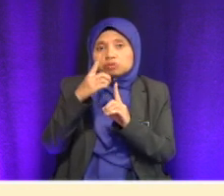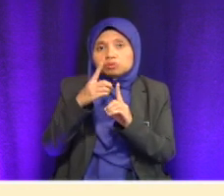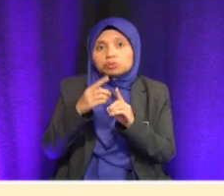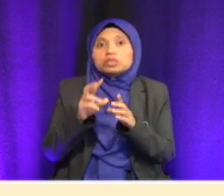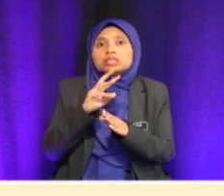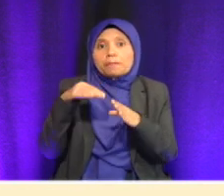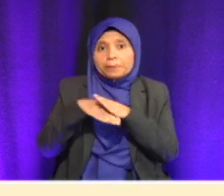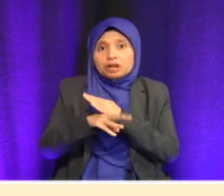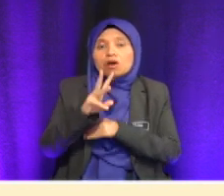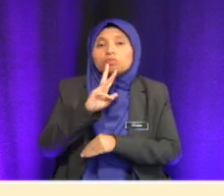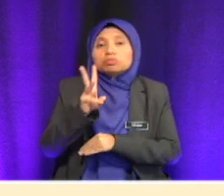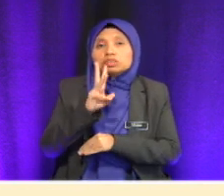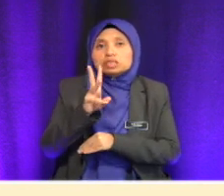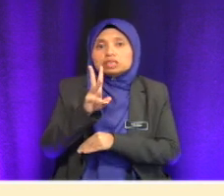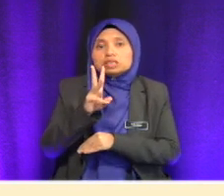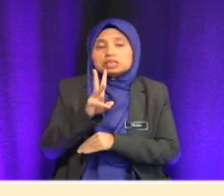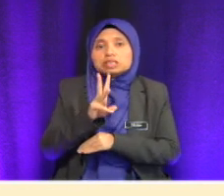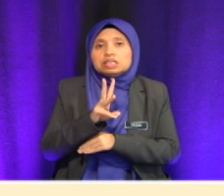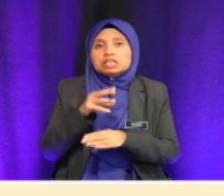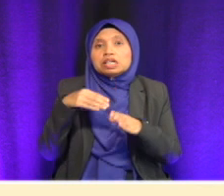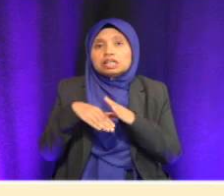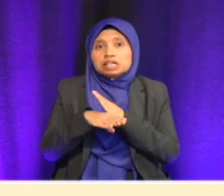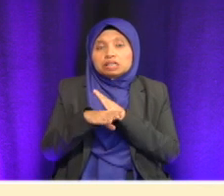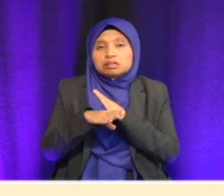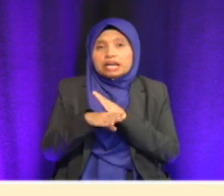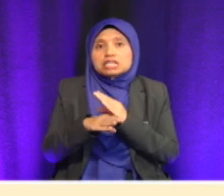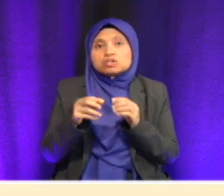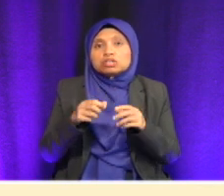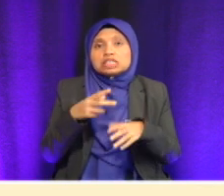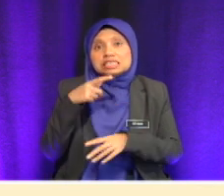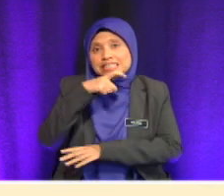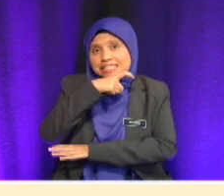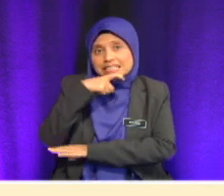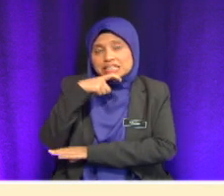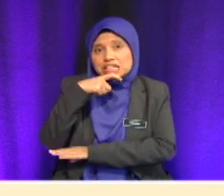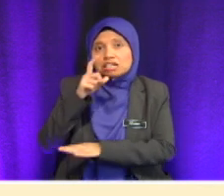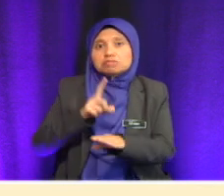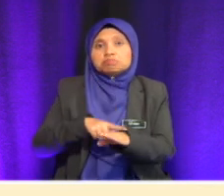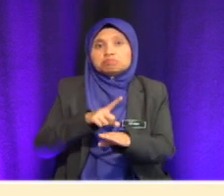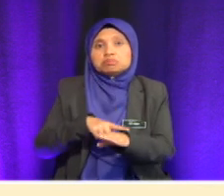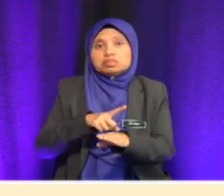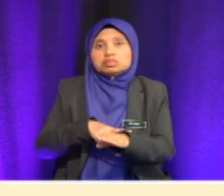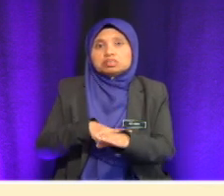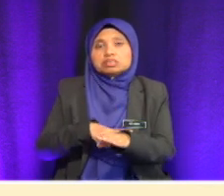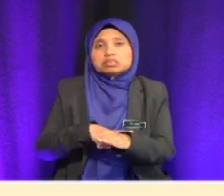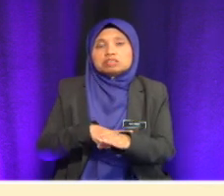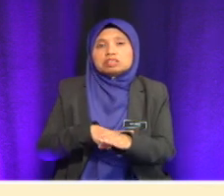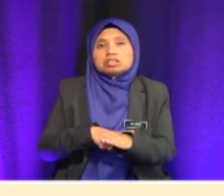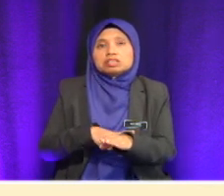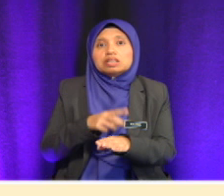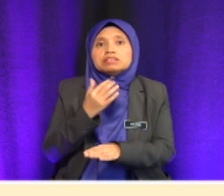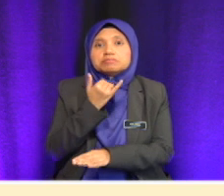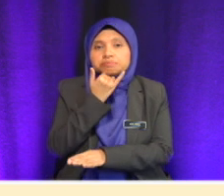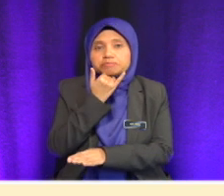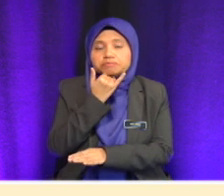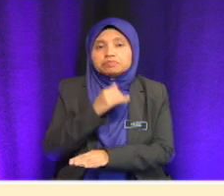waters. Both the rescuers and whales were exhausted, and after some time, the authorities were at a loss.